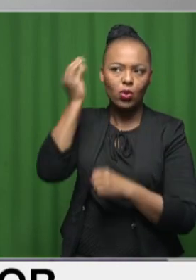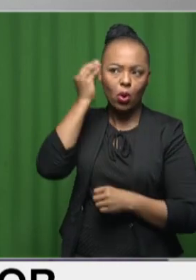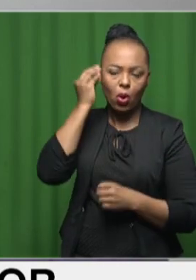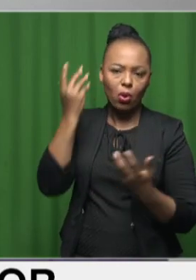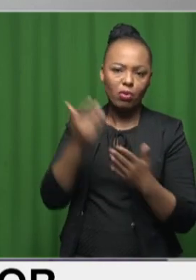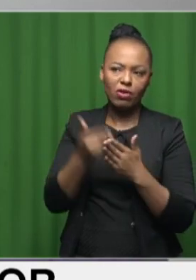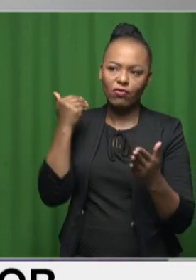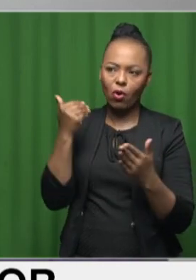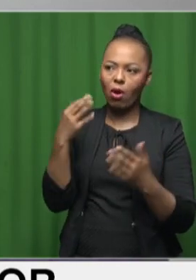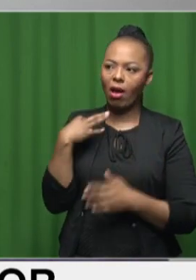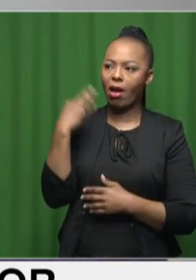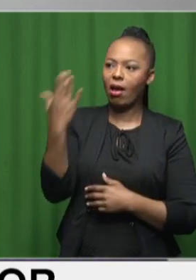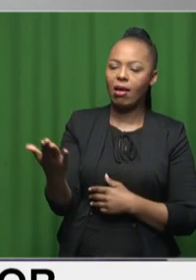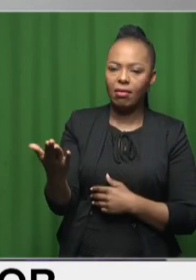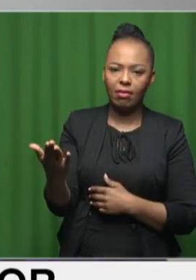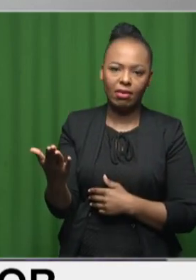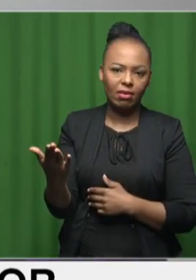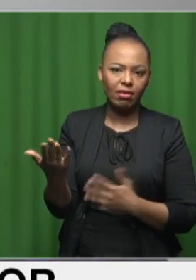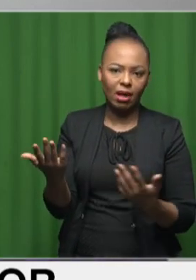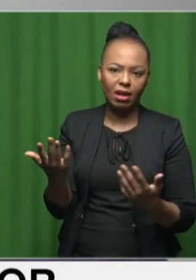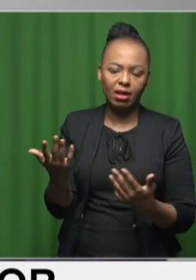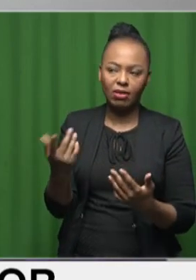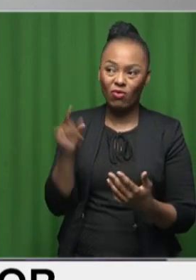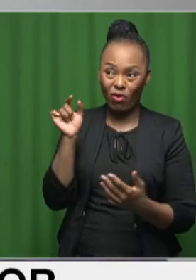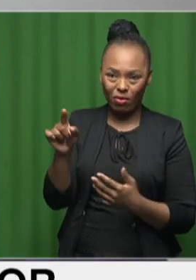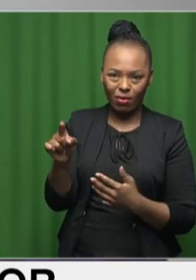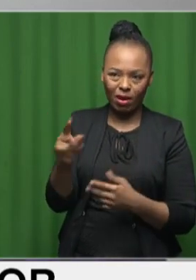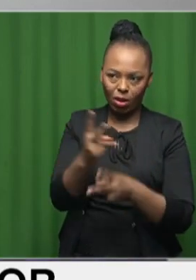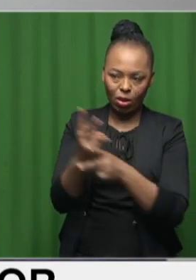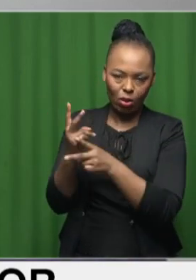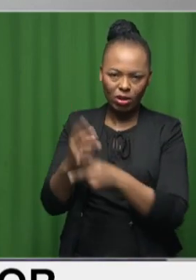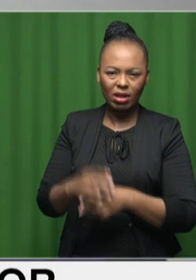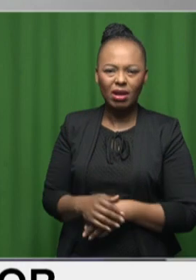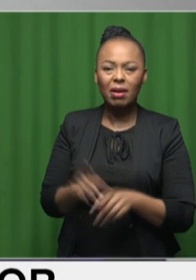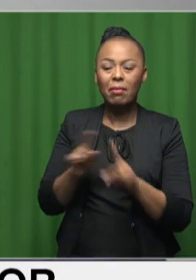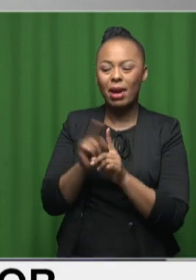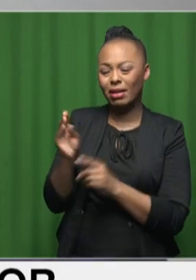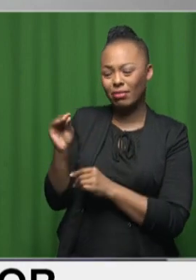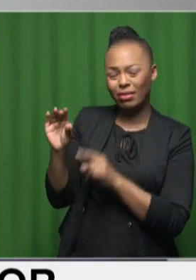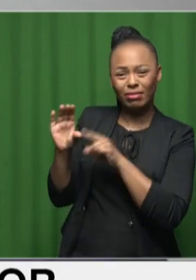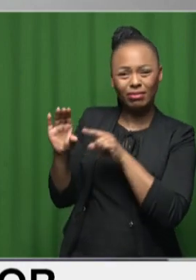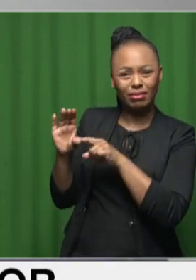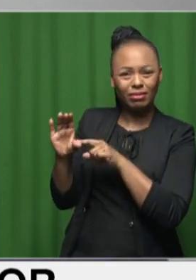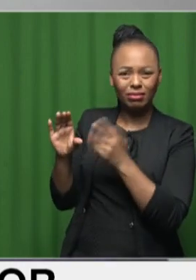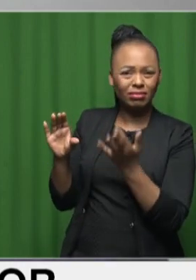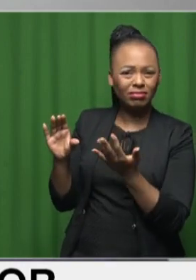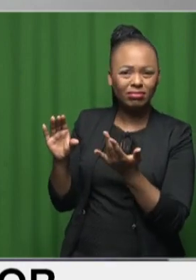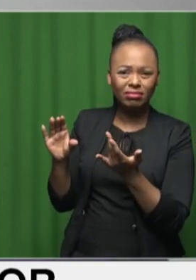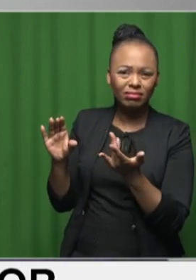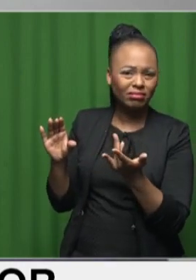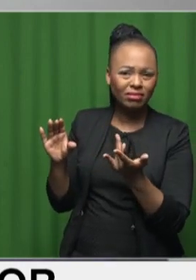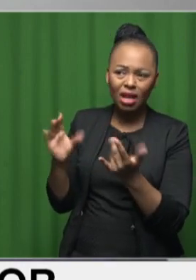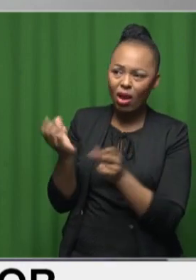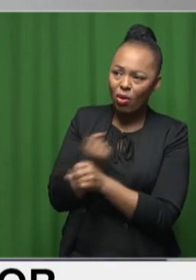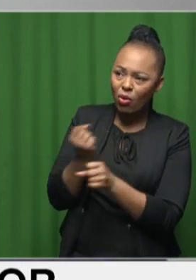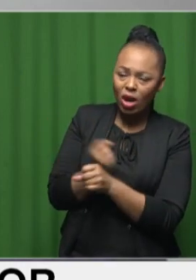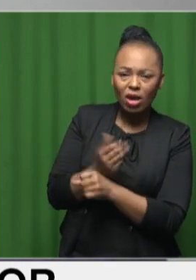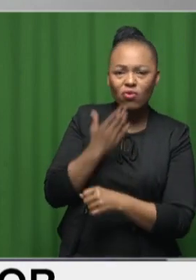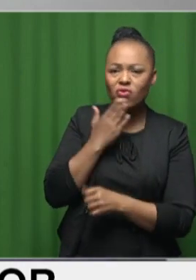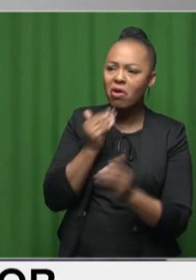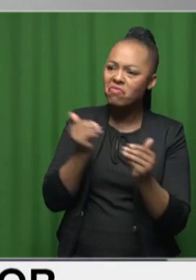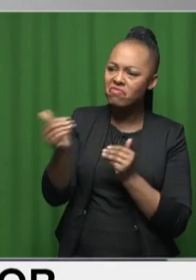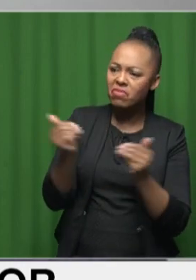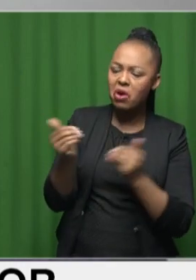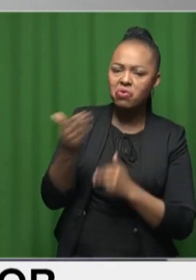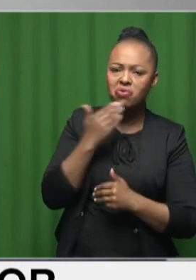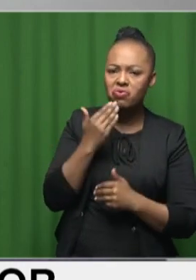about before they go and apply for this. But the fund who is going to operate and manage it? Is it falling under